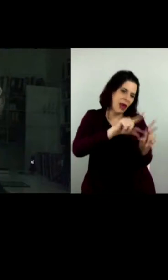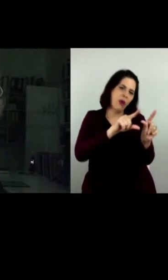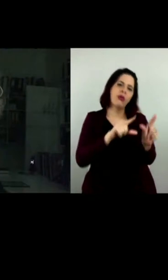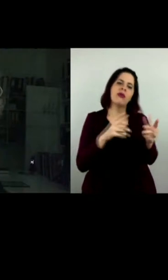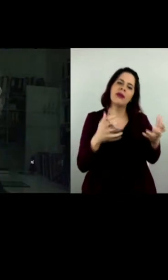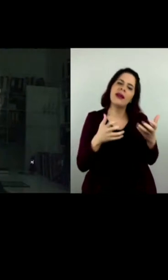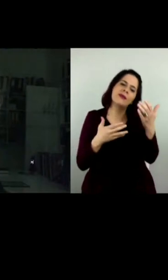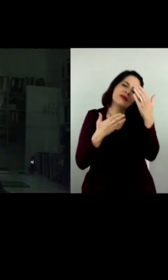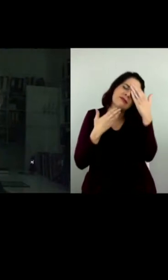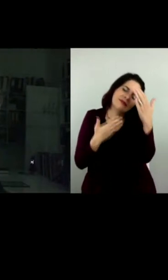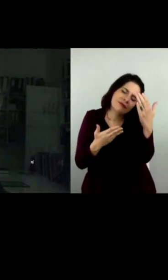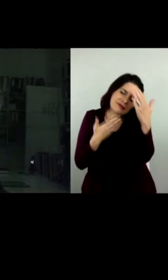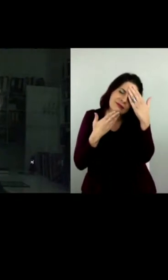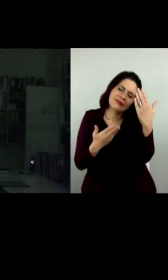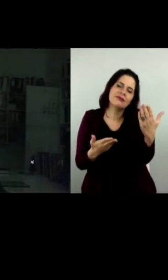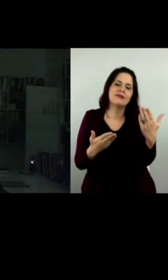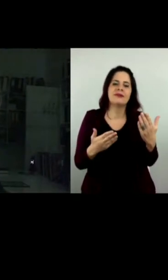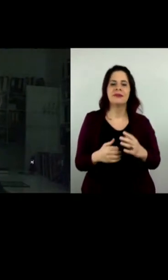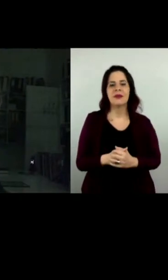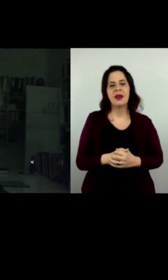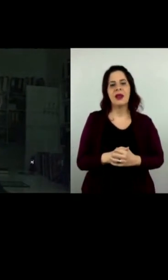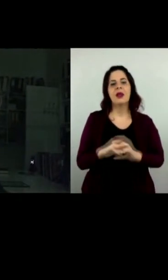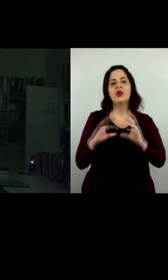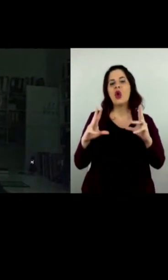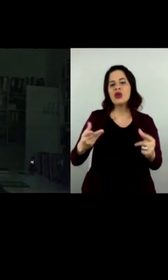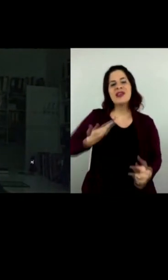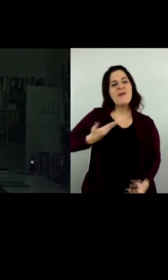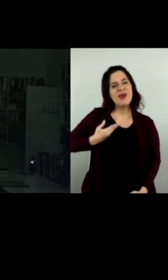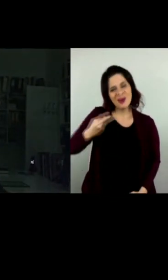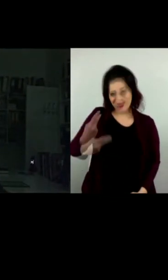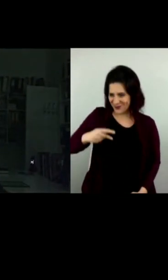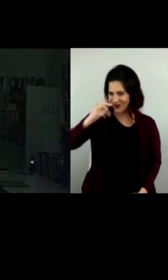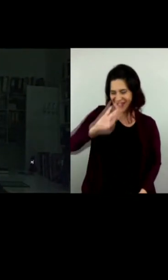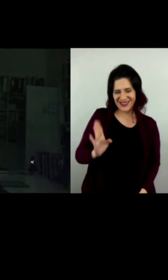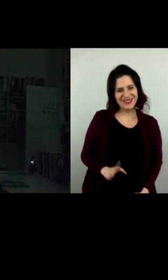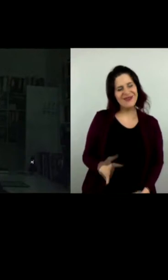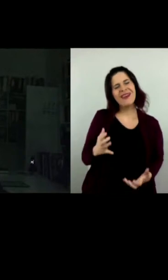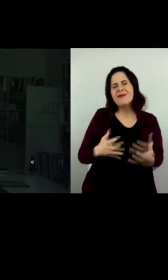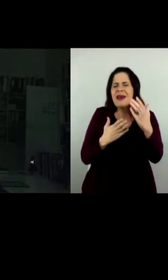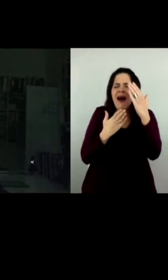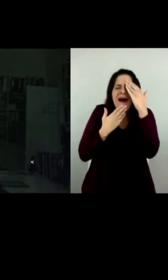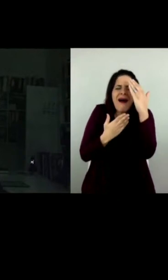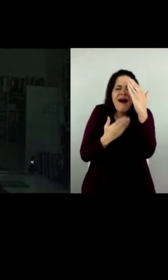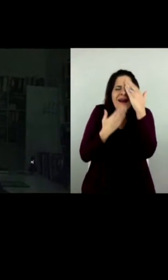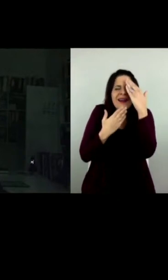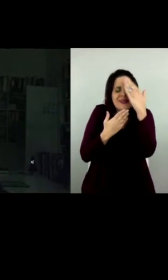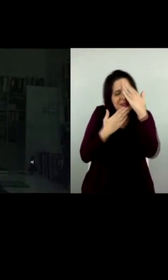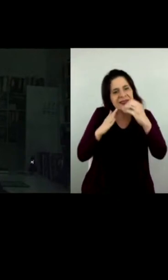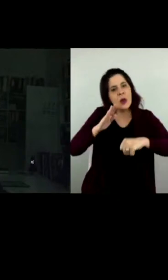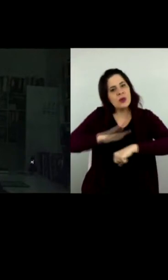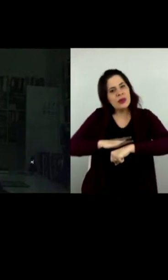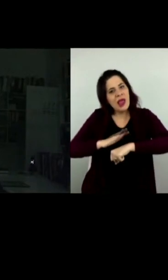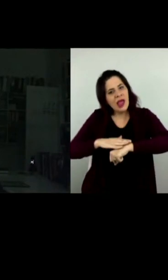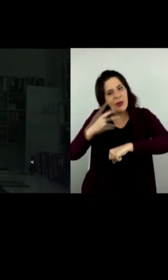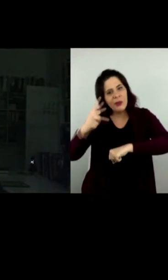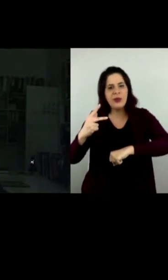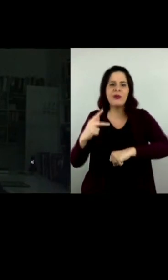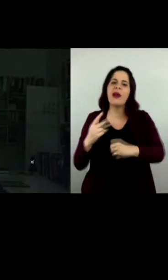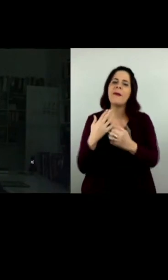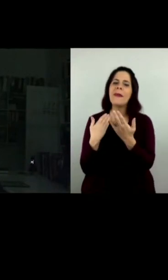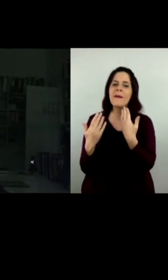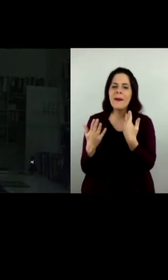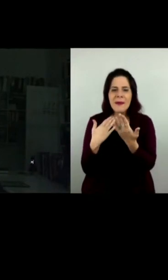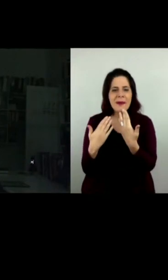all your new friends here from Brazil, to thank you so much for taking the time to talk with us